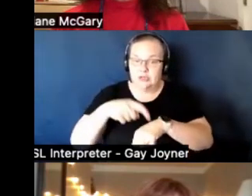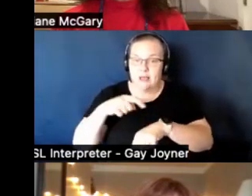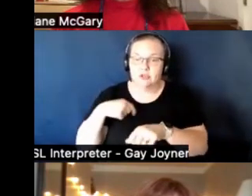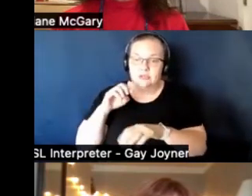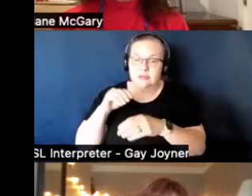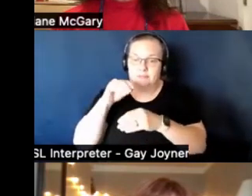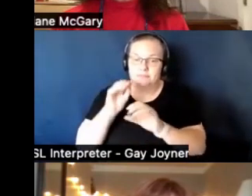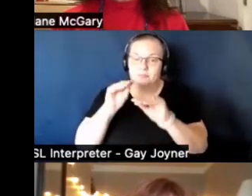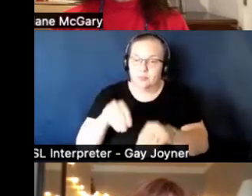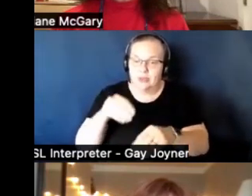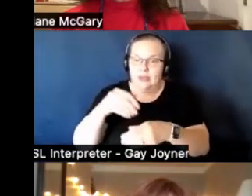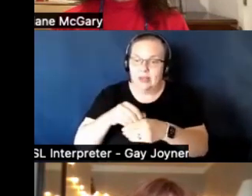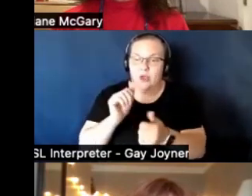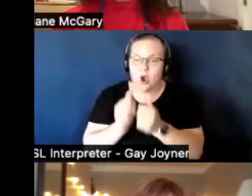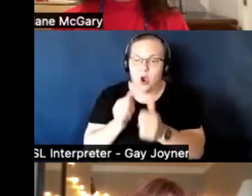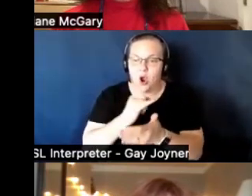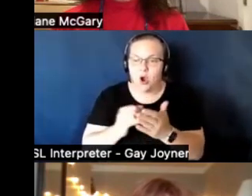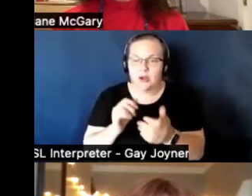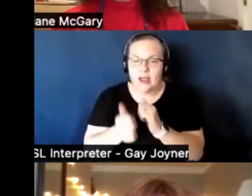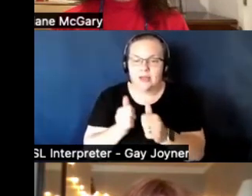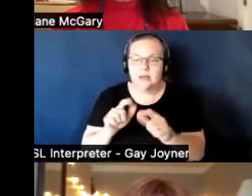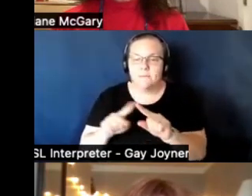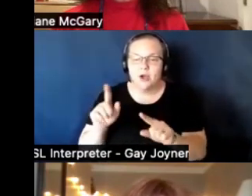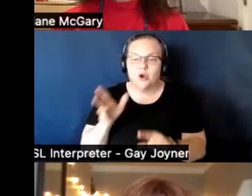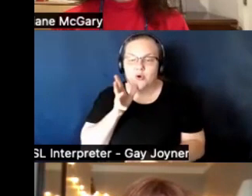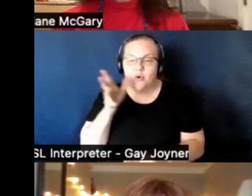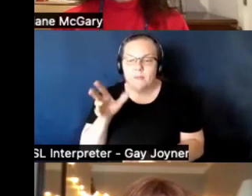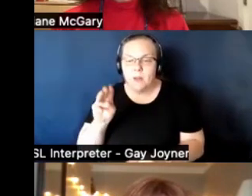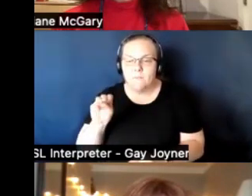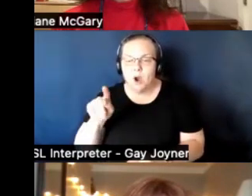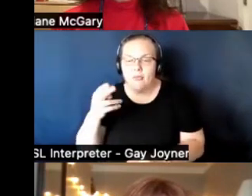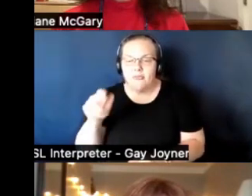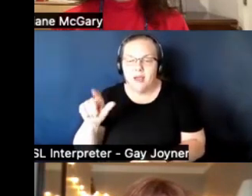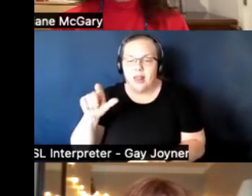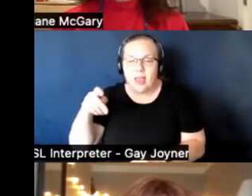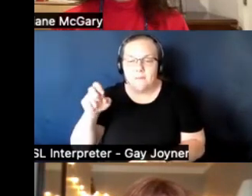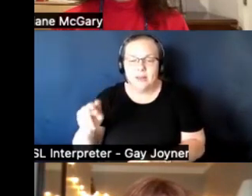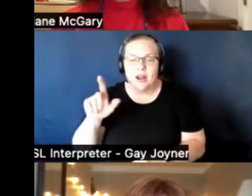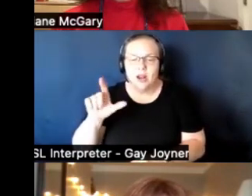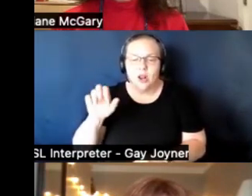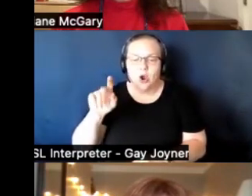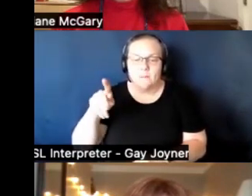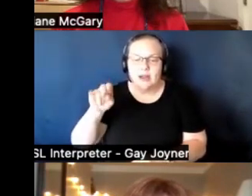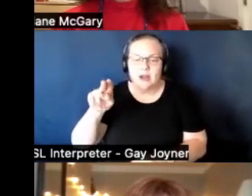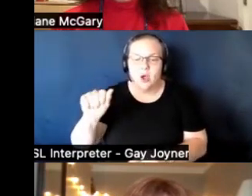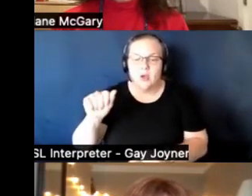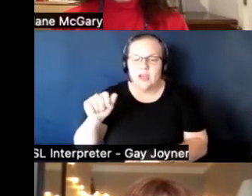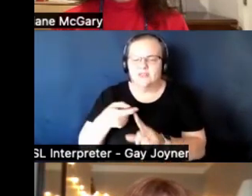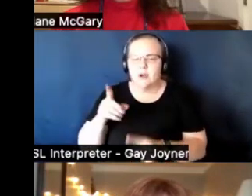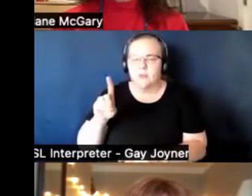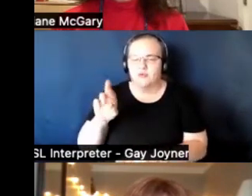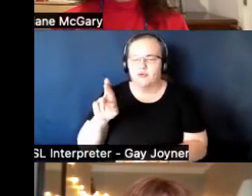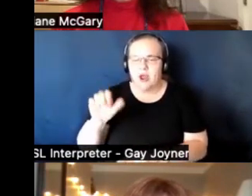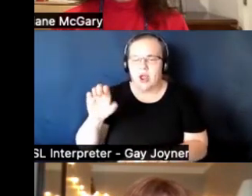especially because her grandmother, Martha Lapin Yarpino, is from Dracut, and her beloved fourth grade teacher,